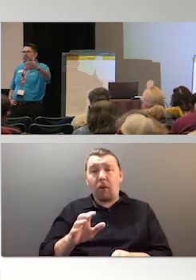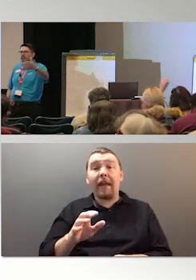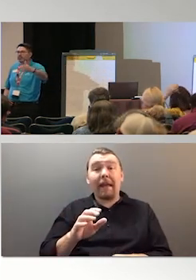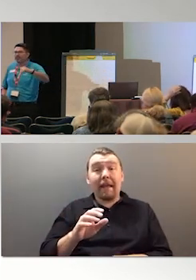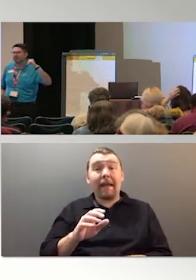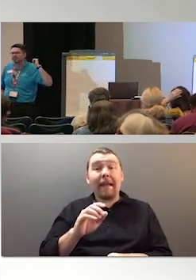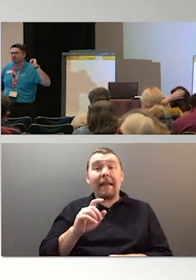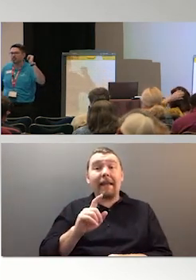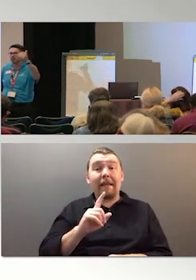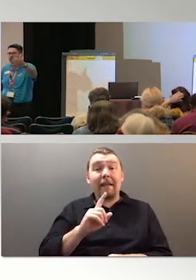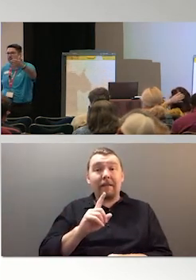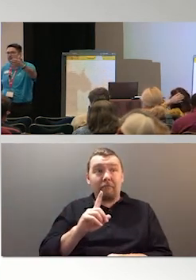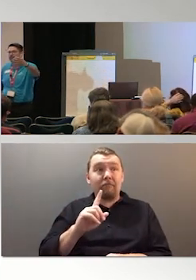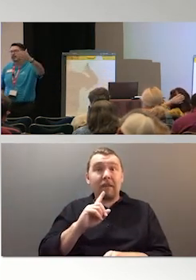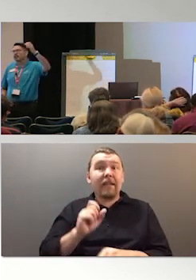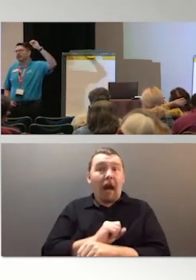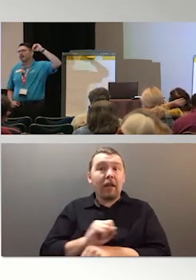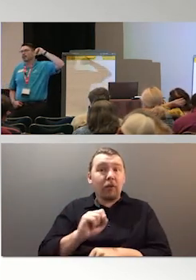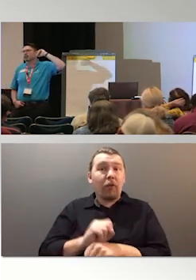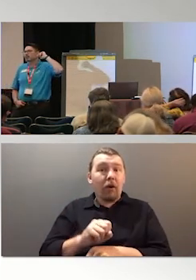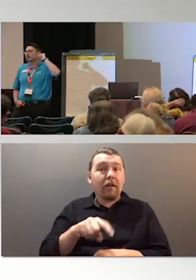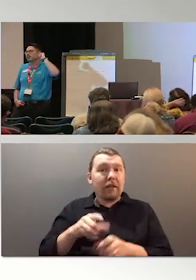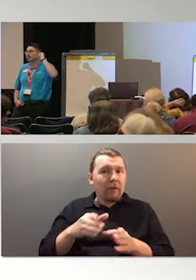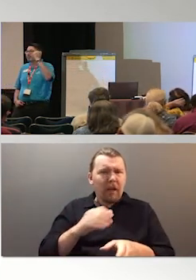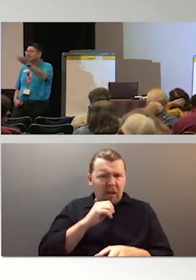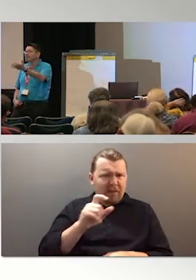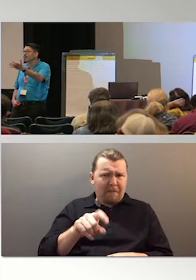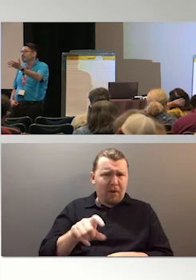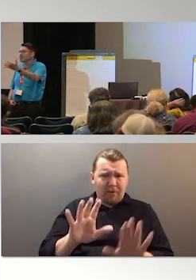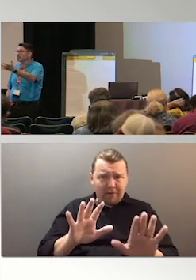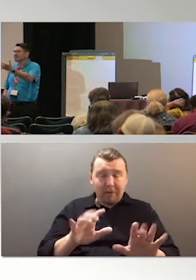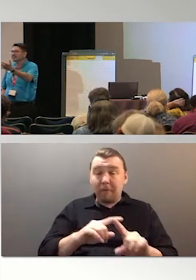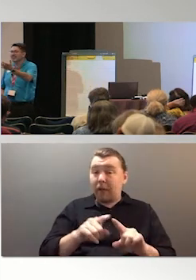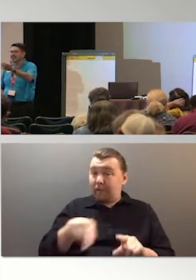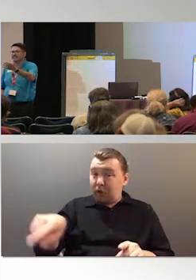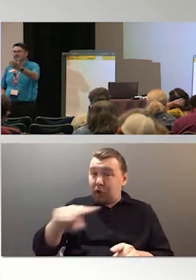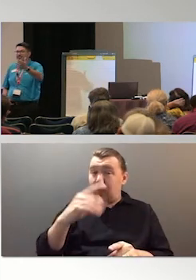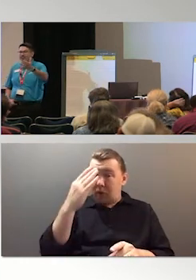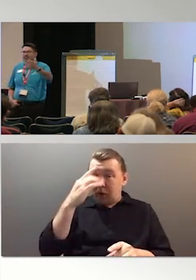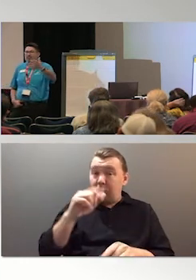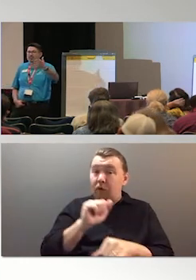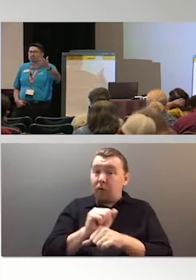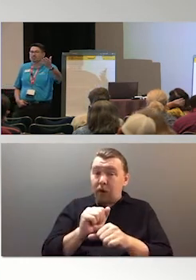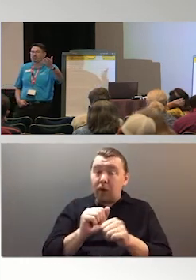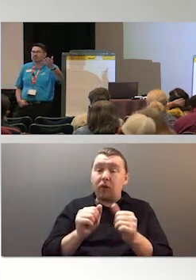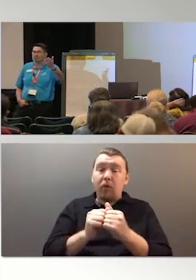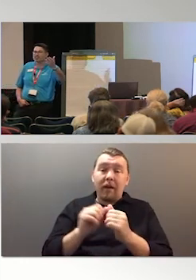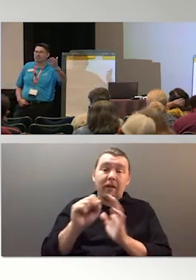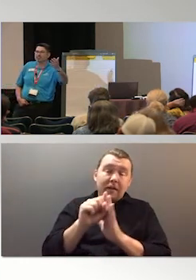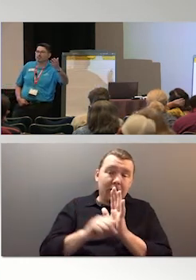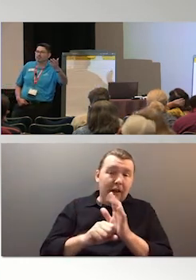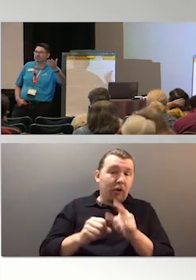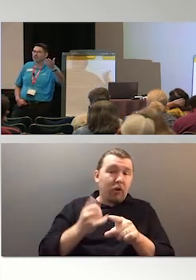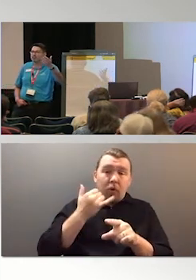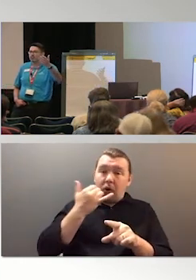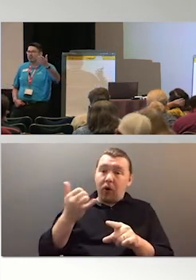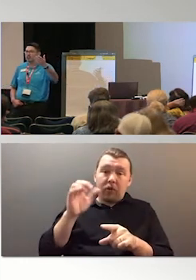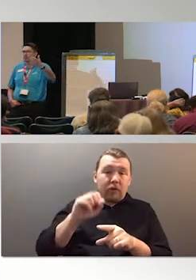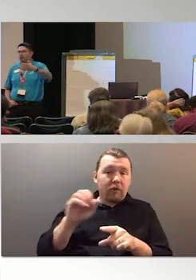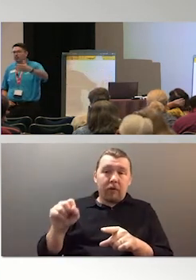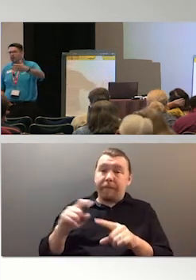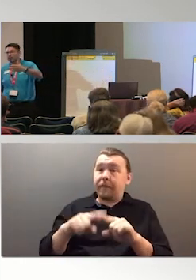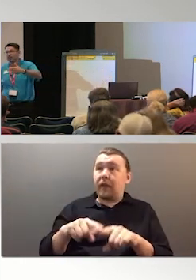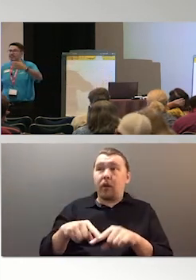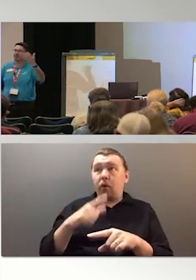works this way, not it's supposed to. But if any of you have ever worked with state or called Social Security, right, it depends on who